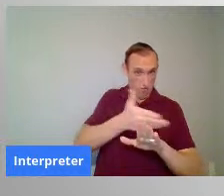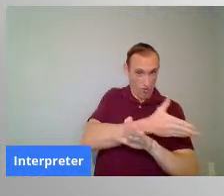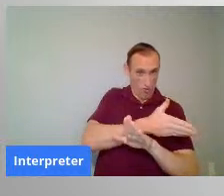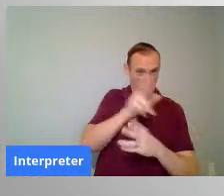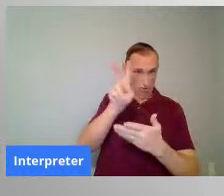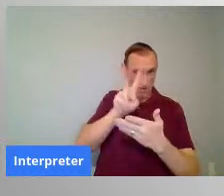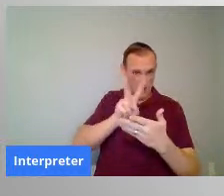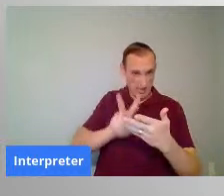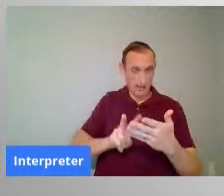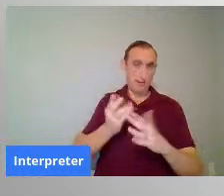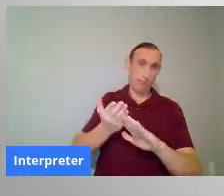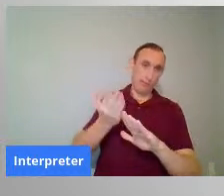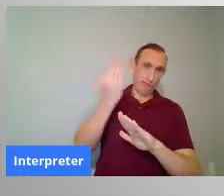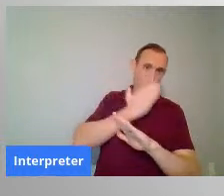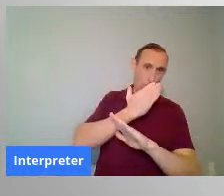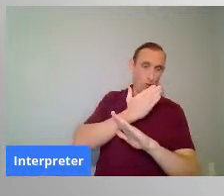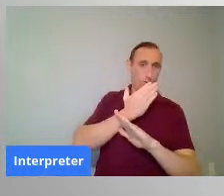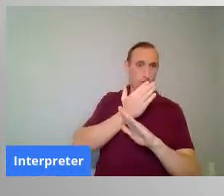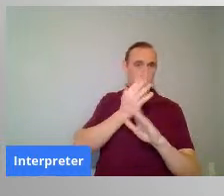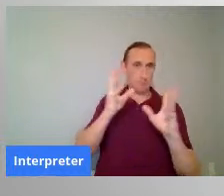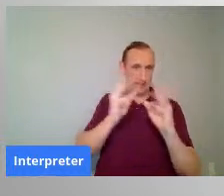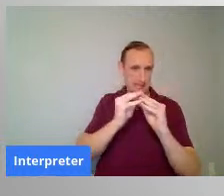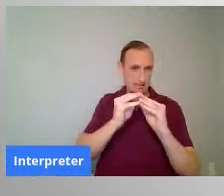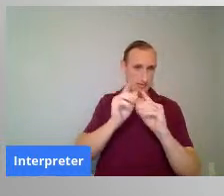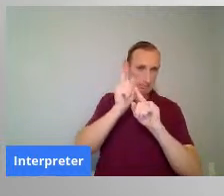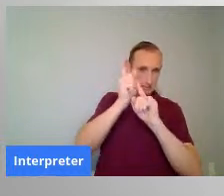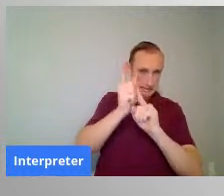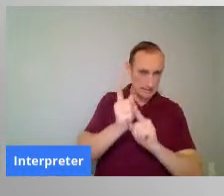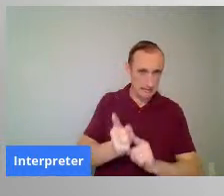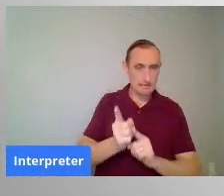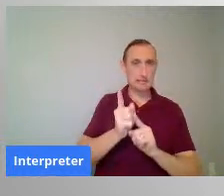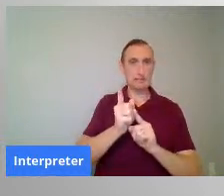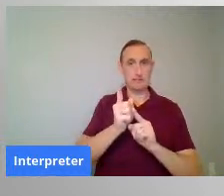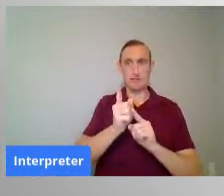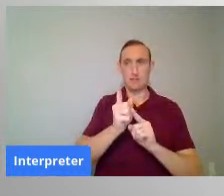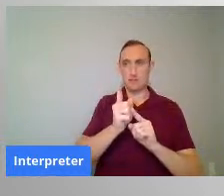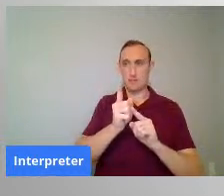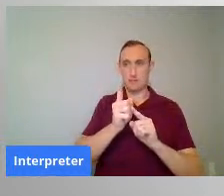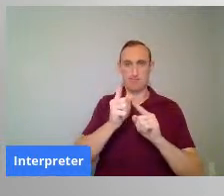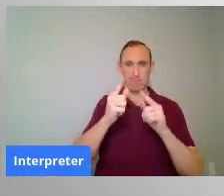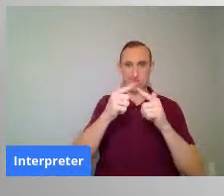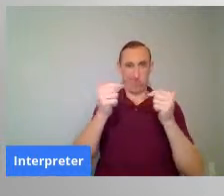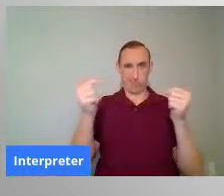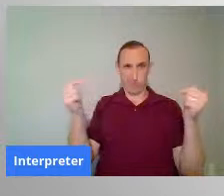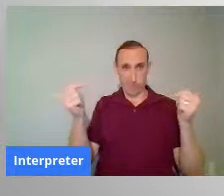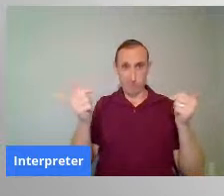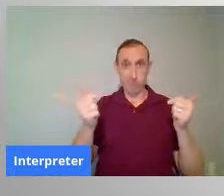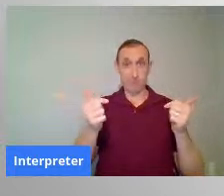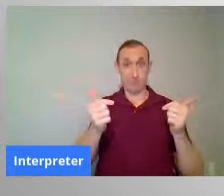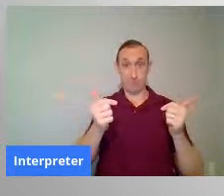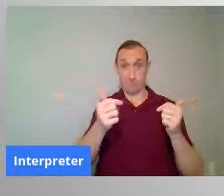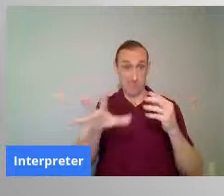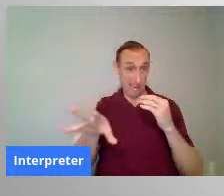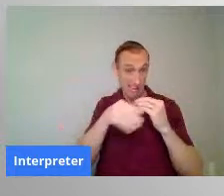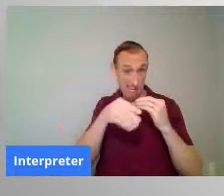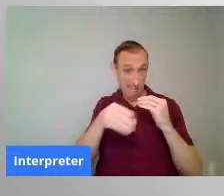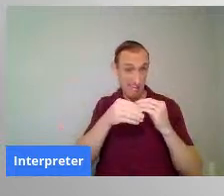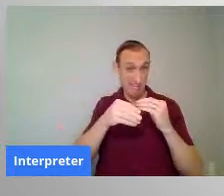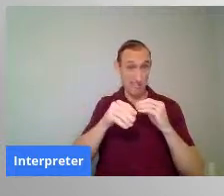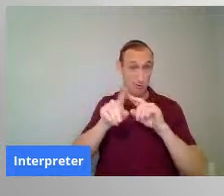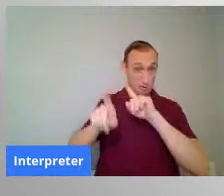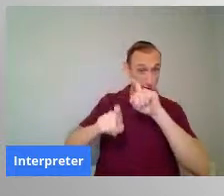previous minutes, search updates, and things of that nature. But I'll just open the floor if there are any additional questions